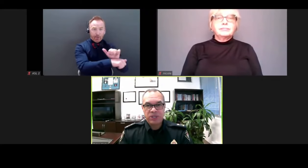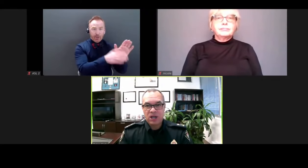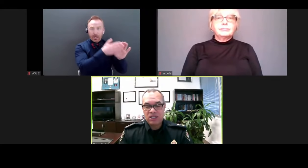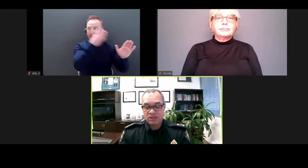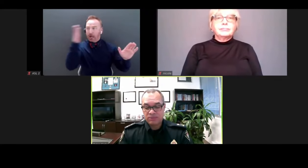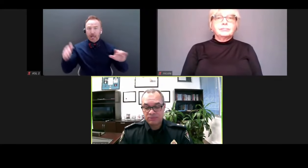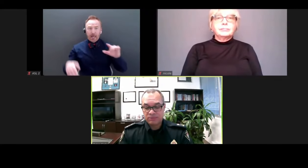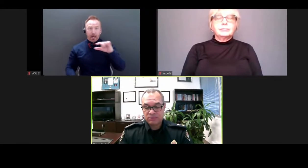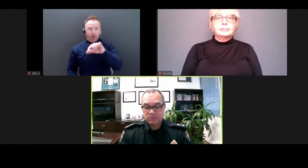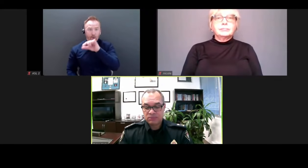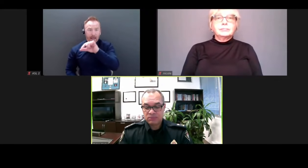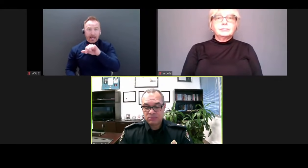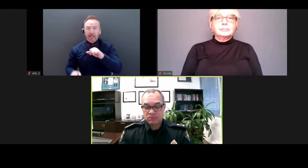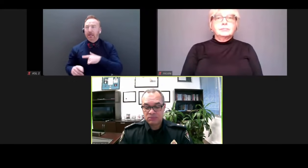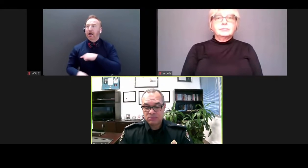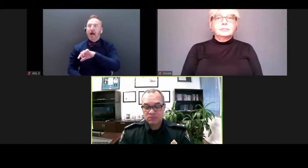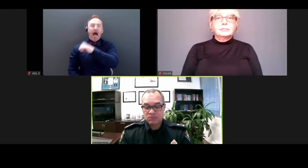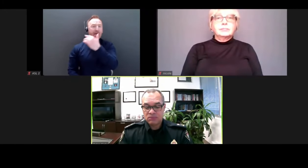and beyond.